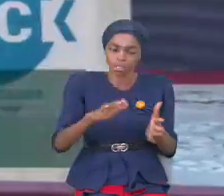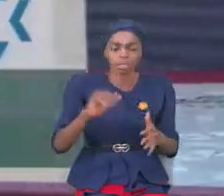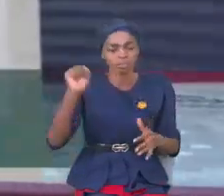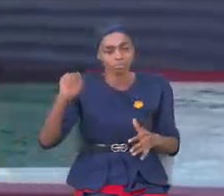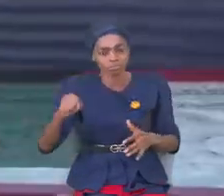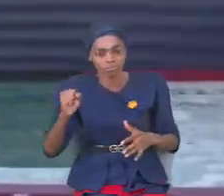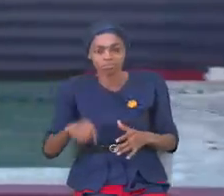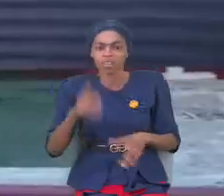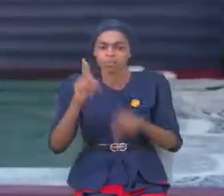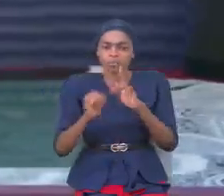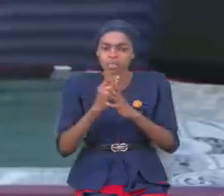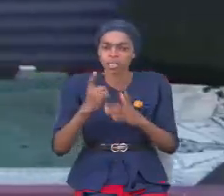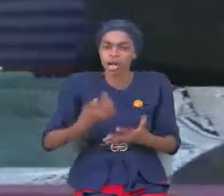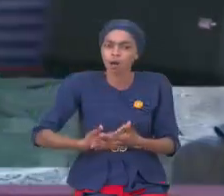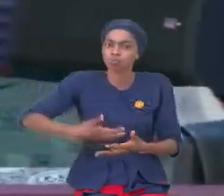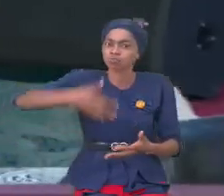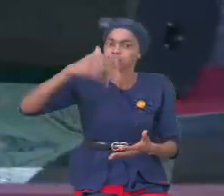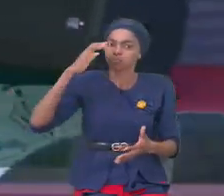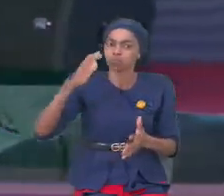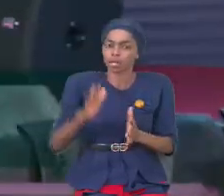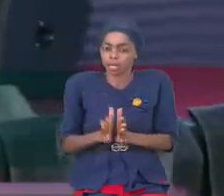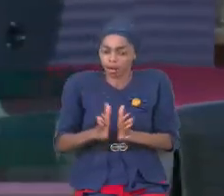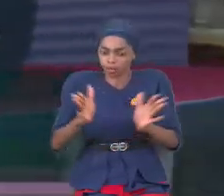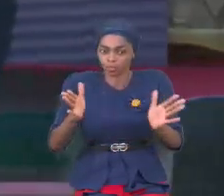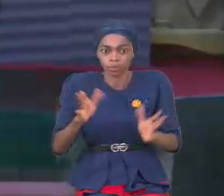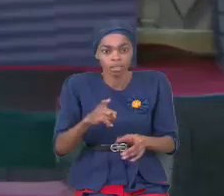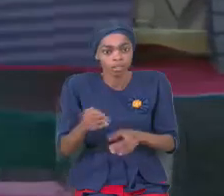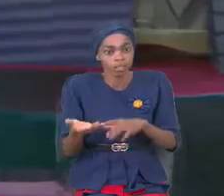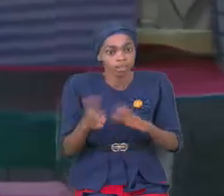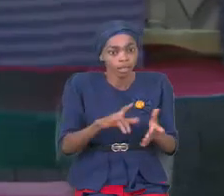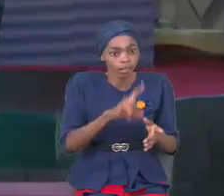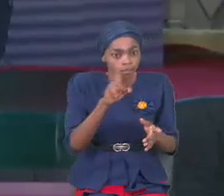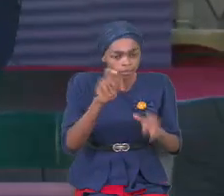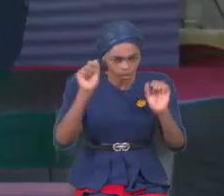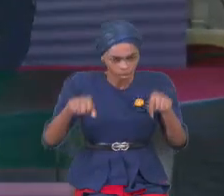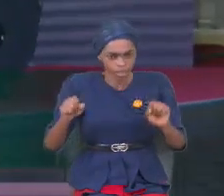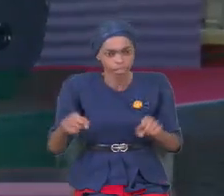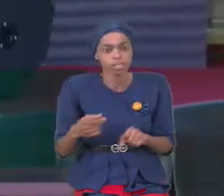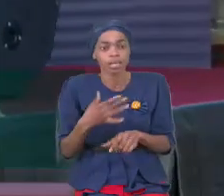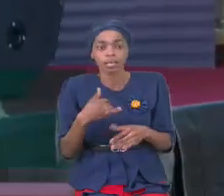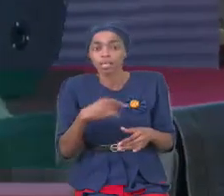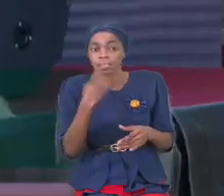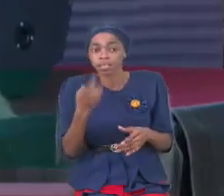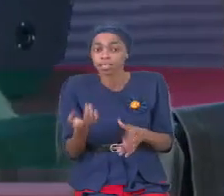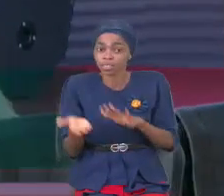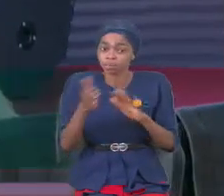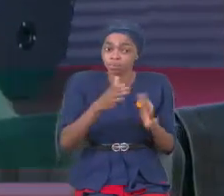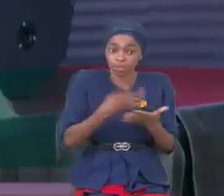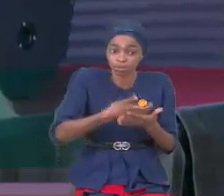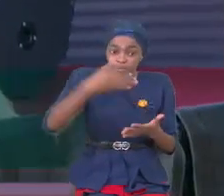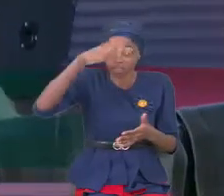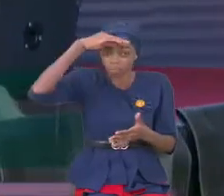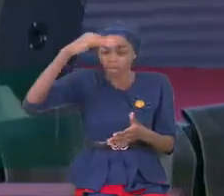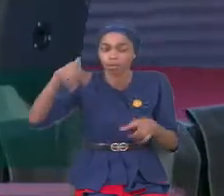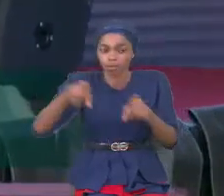it says the rich man also died and was buried. And you can think of the kind of burial that was